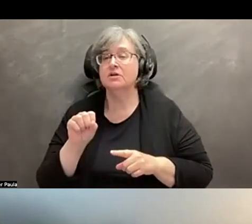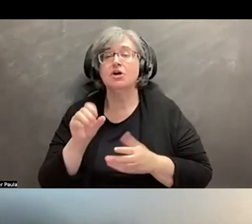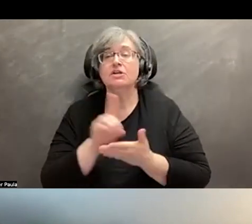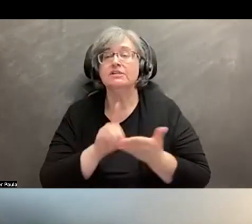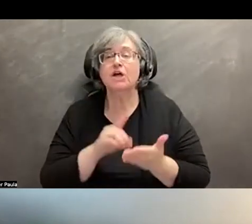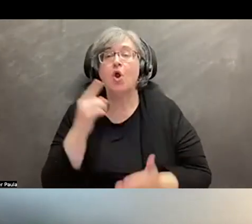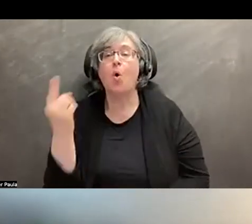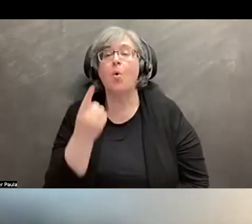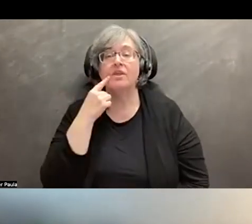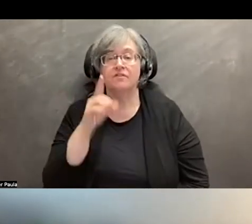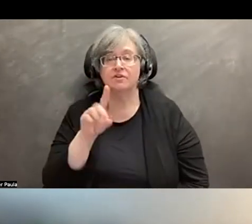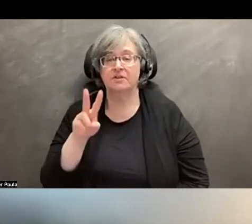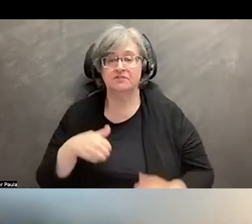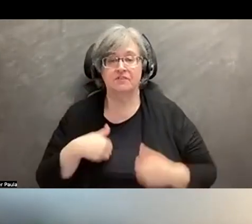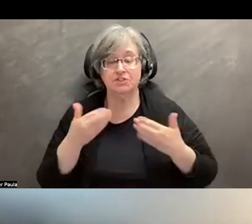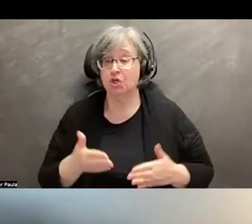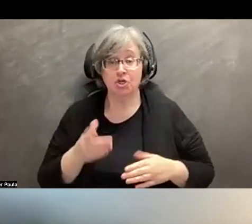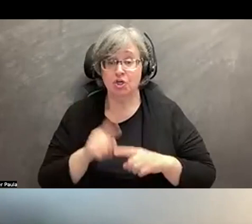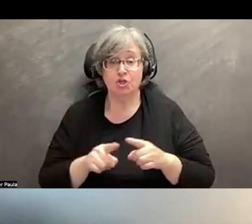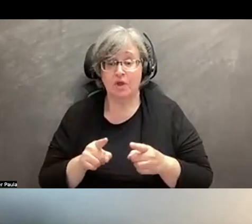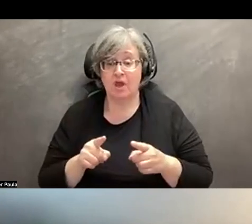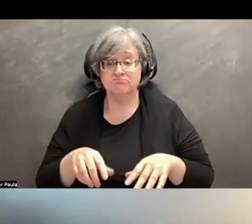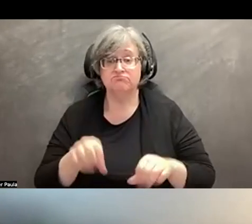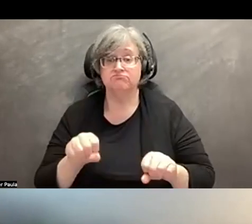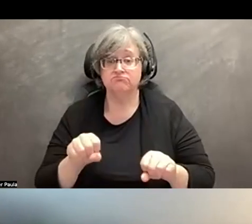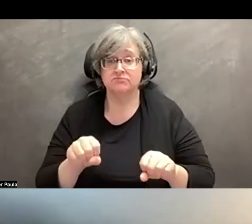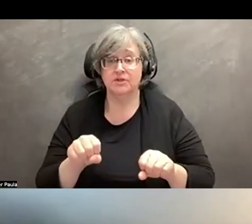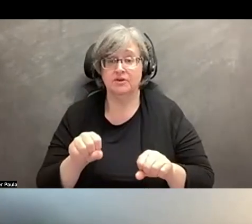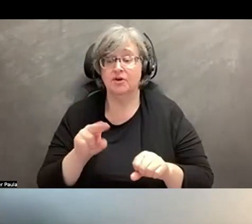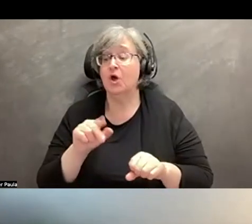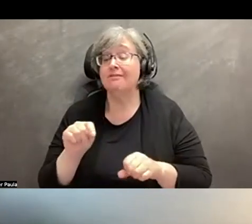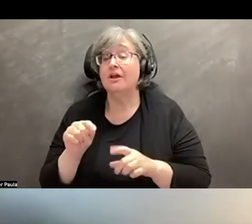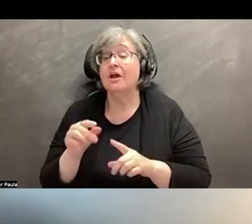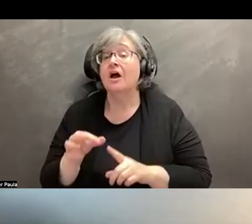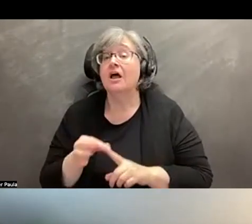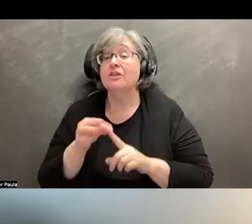So you can't access our units unless you are a survivor household.